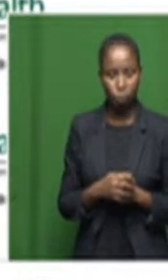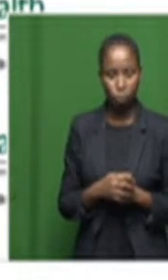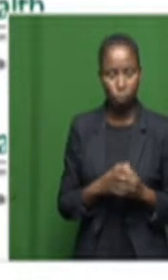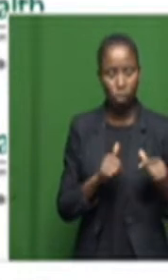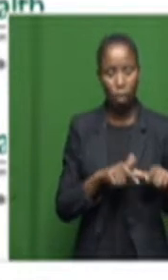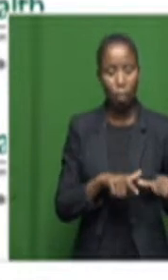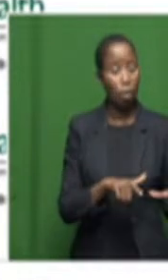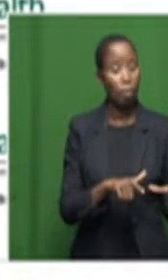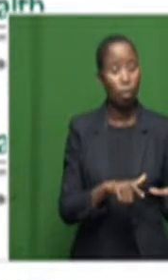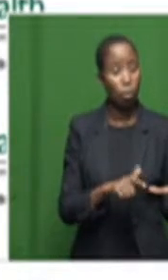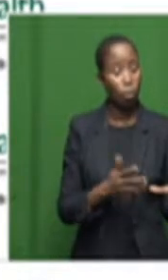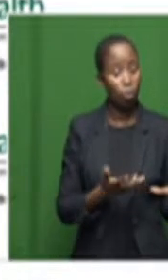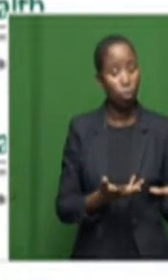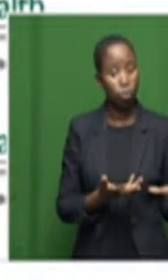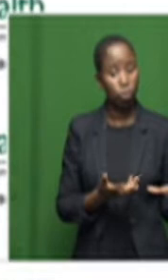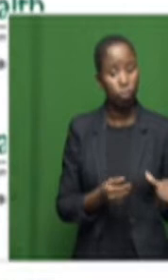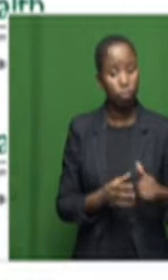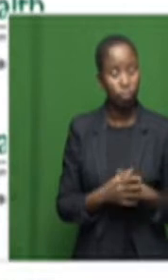Limpopo,